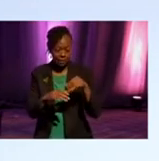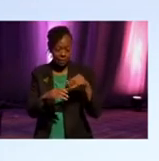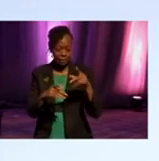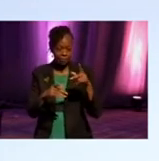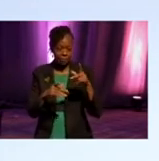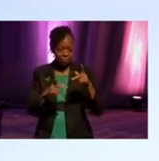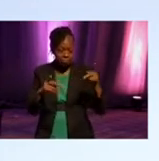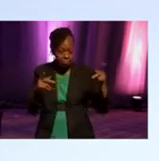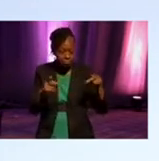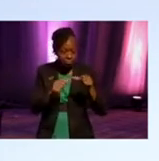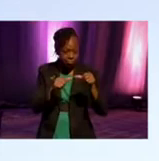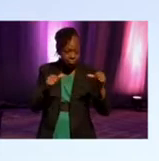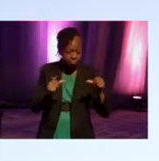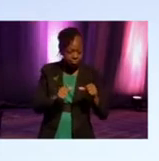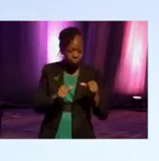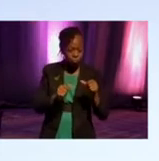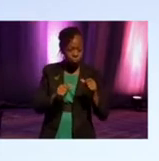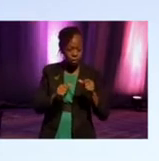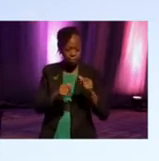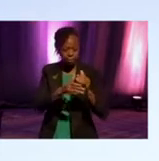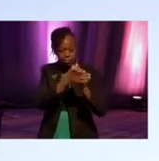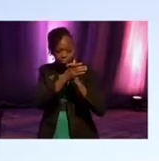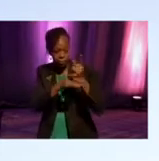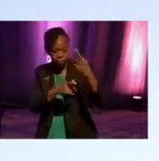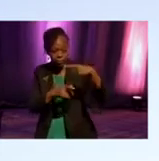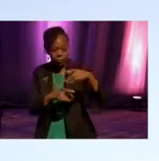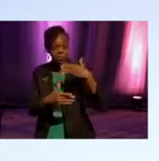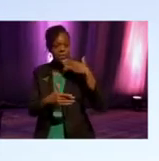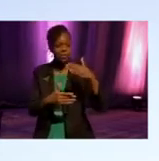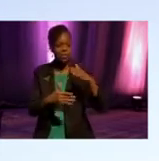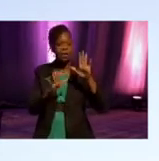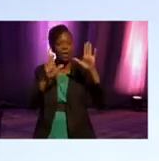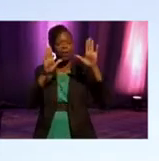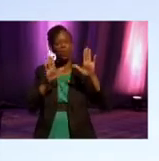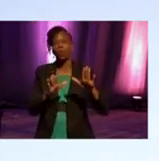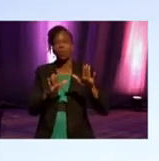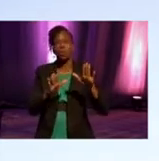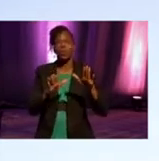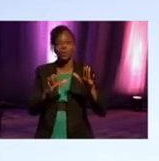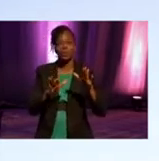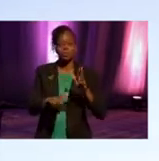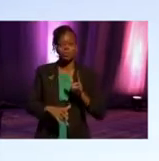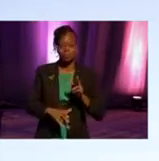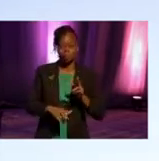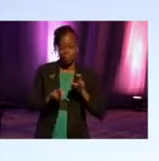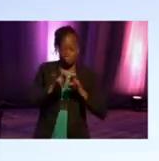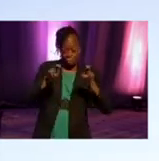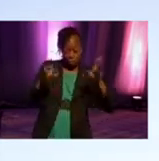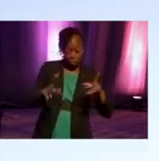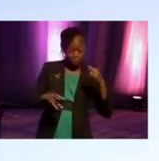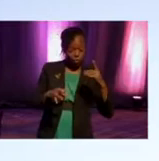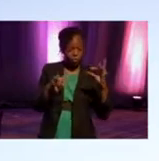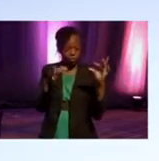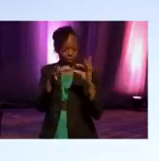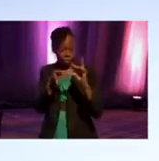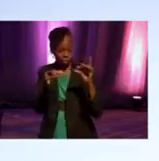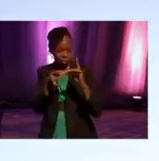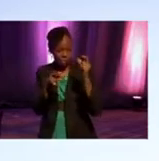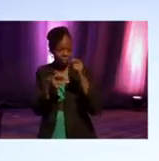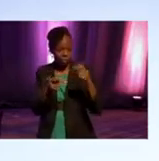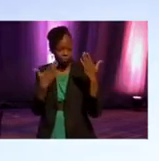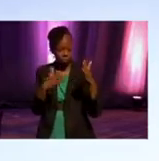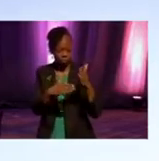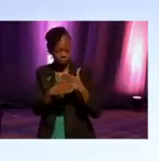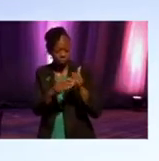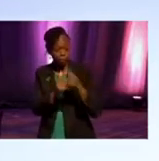We commend you. I want to thank our wonderful, distinguished panelists for their comments. Everyone has kind of shared with